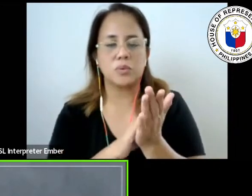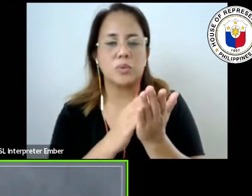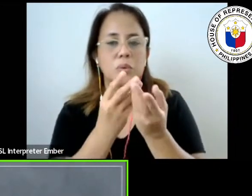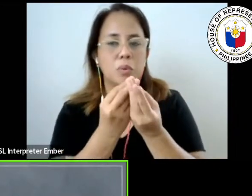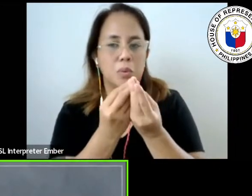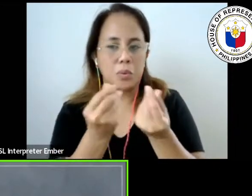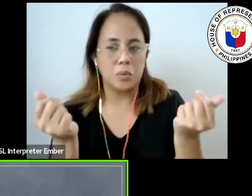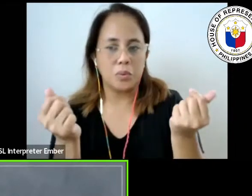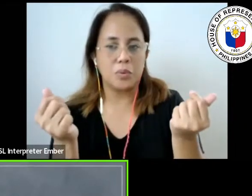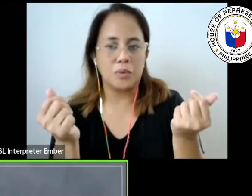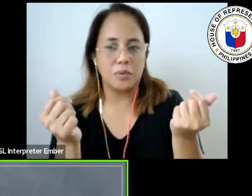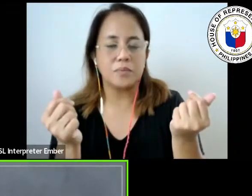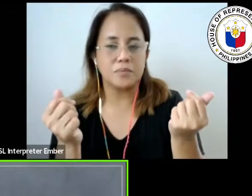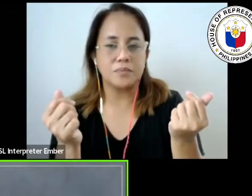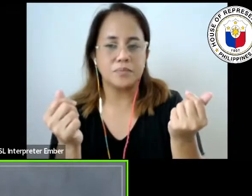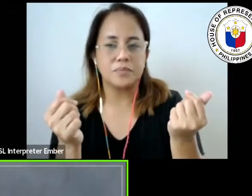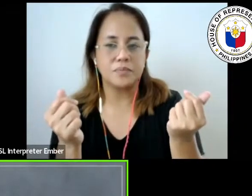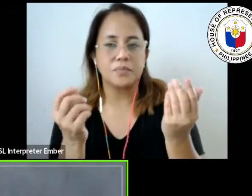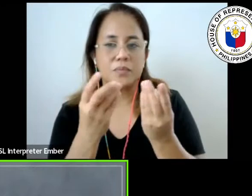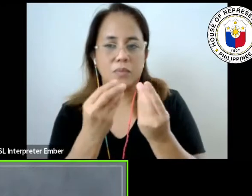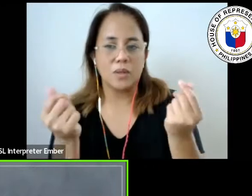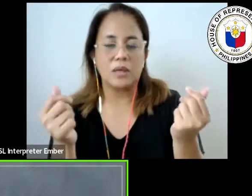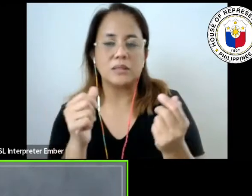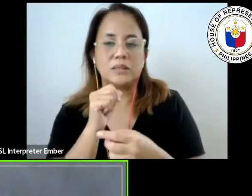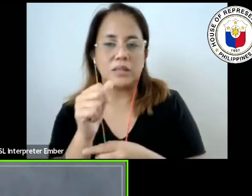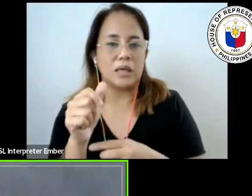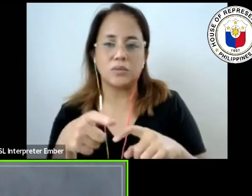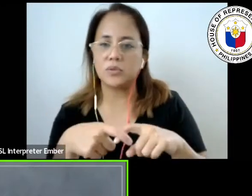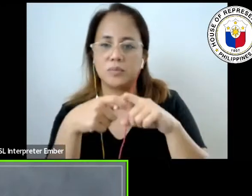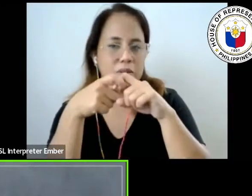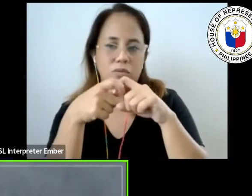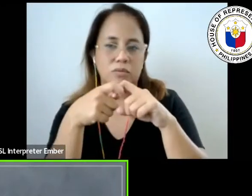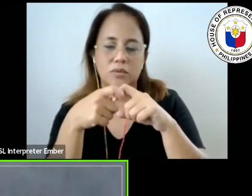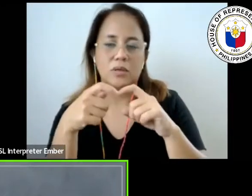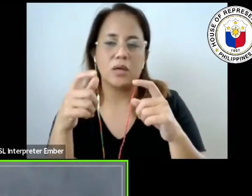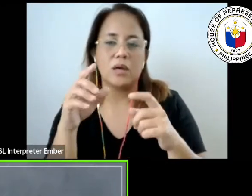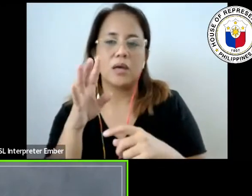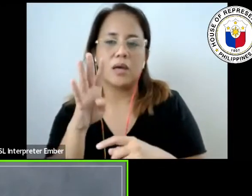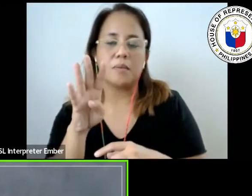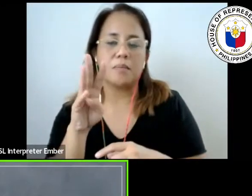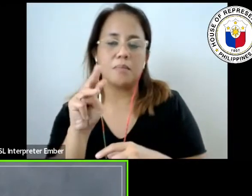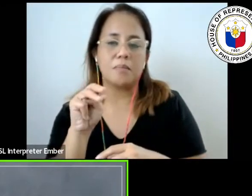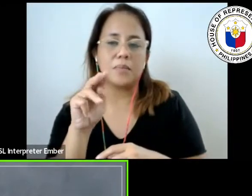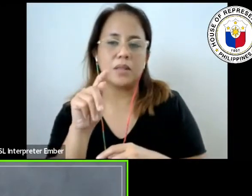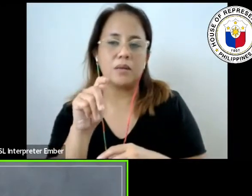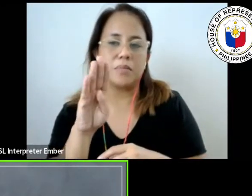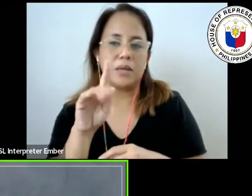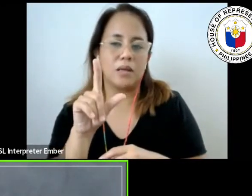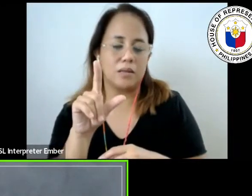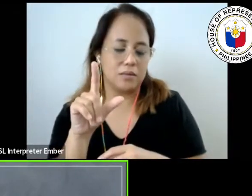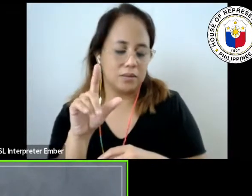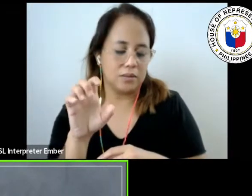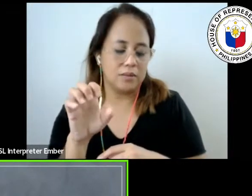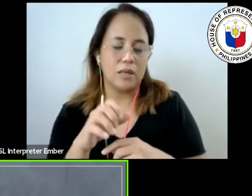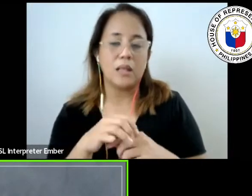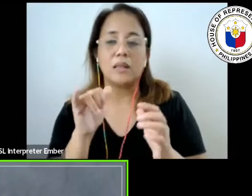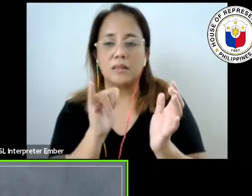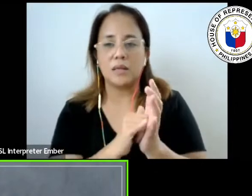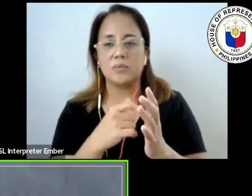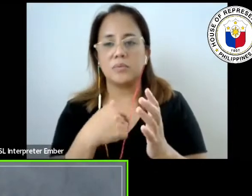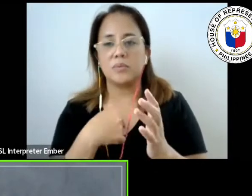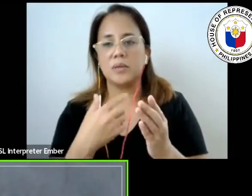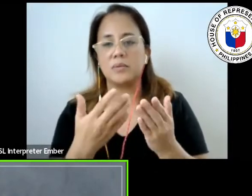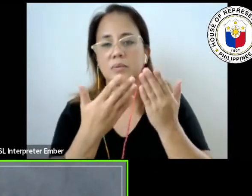solution. Is the solution not the suspension of MTBLE? I think that's the bottom line of our statement, which we will